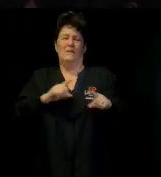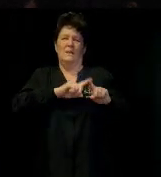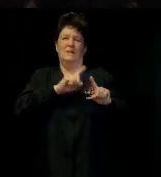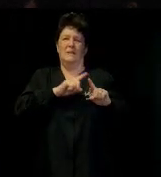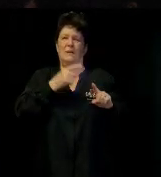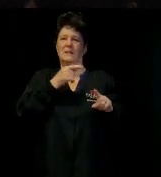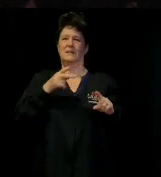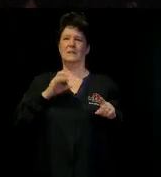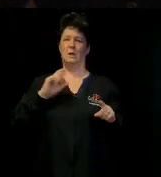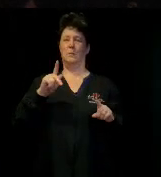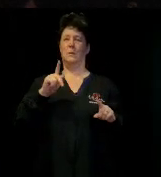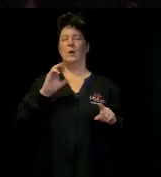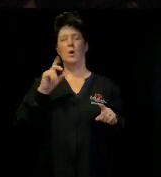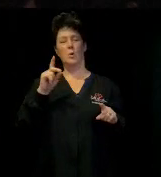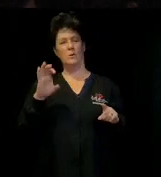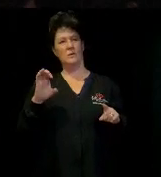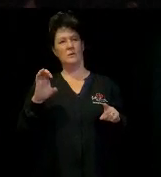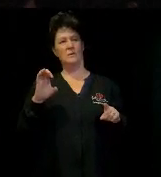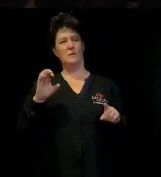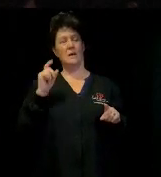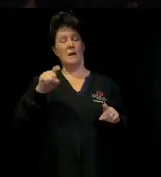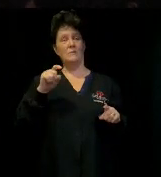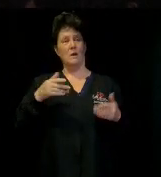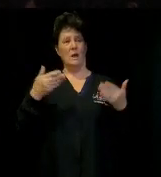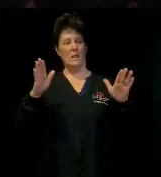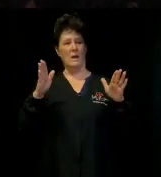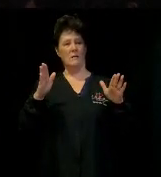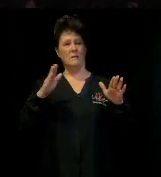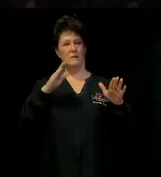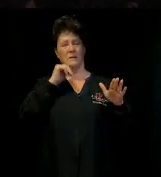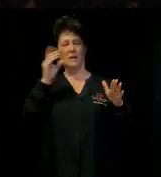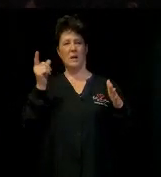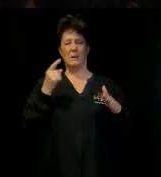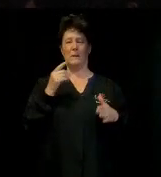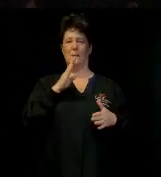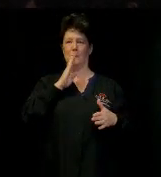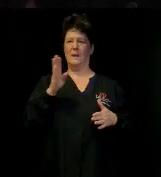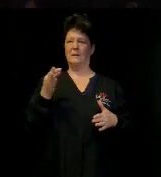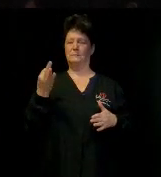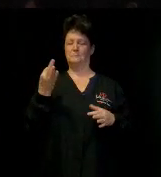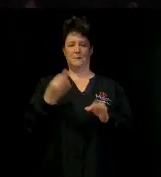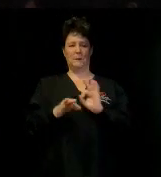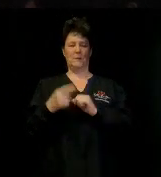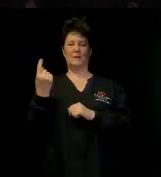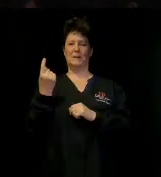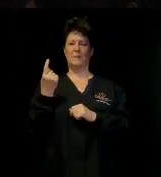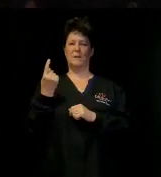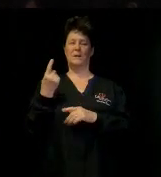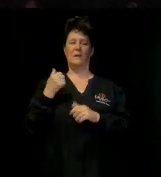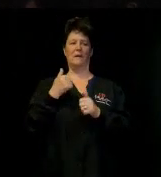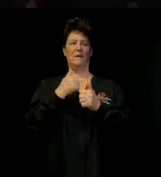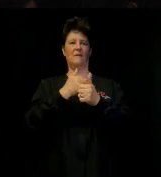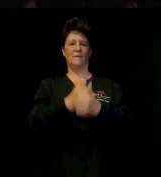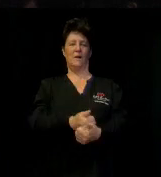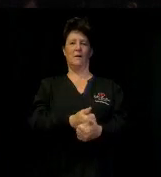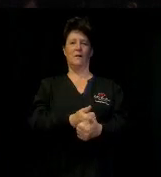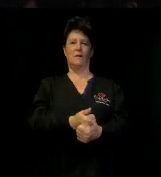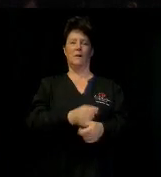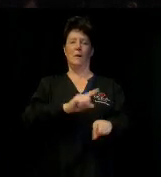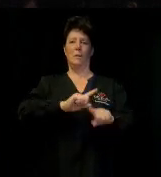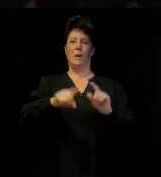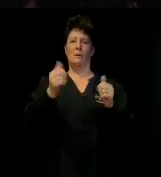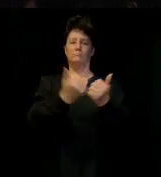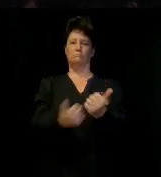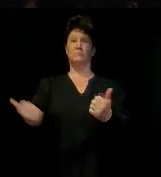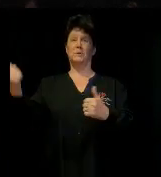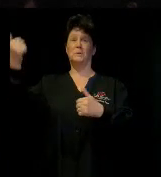we've all heard, but we have to allow it to not just be something we believe, but it's the reality, the dominating superior realm